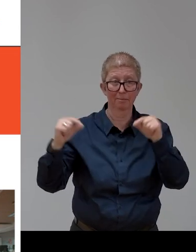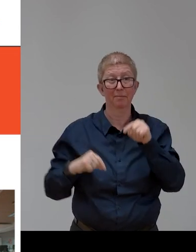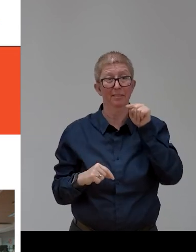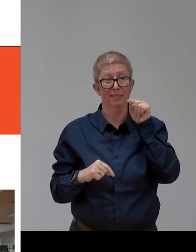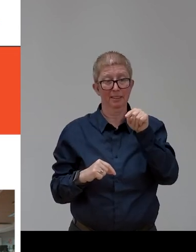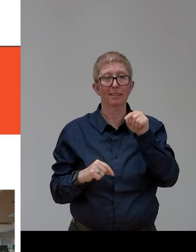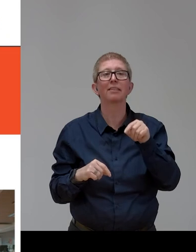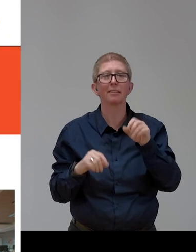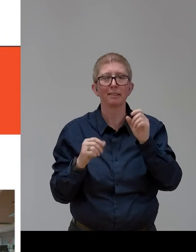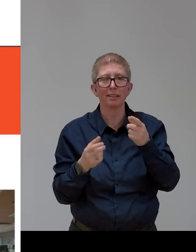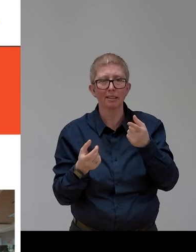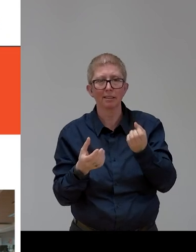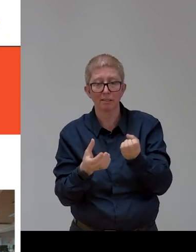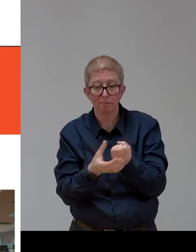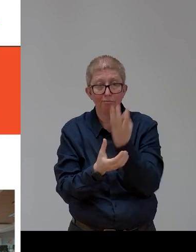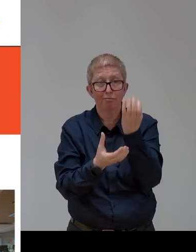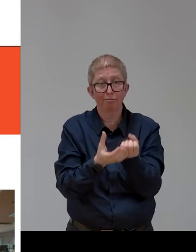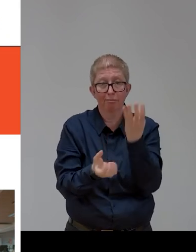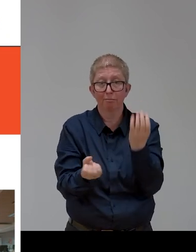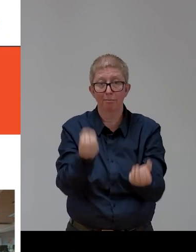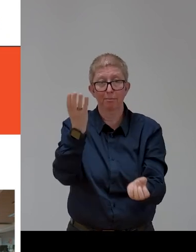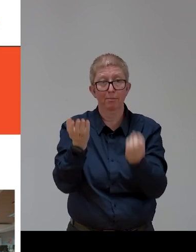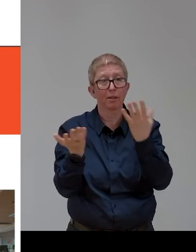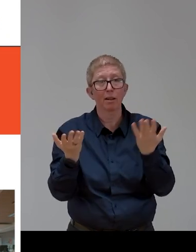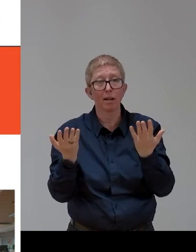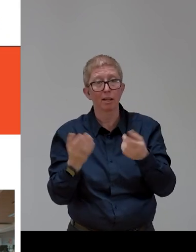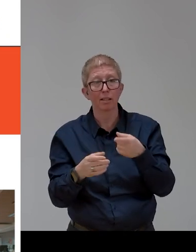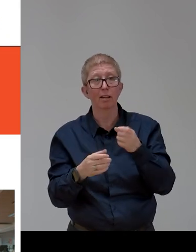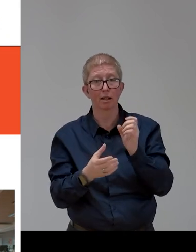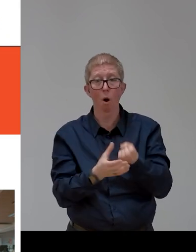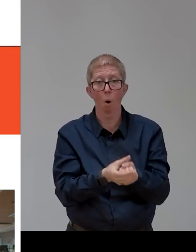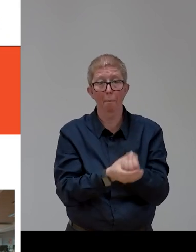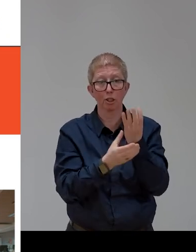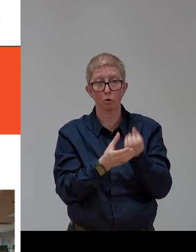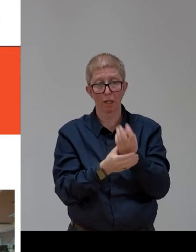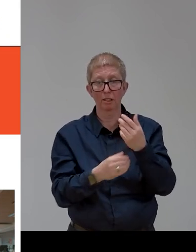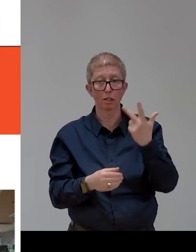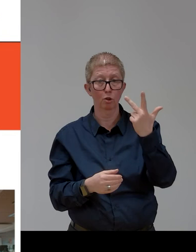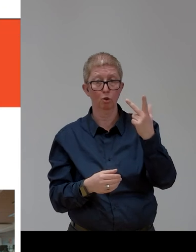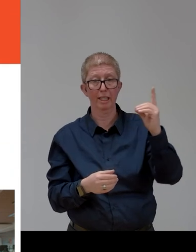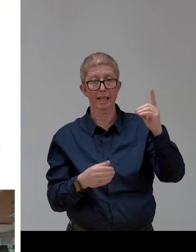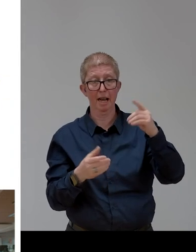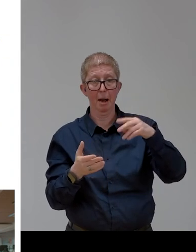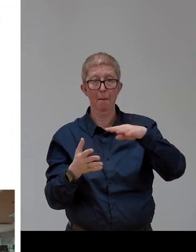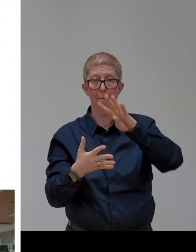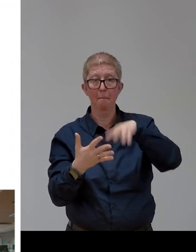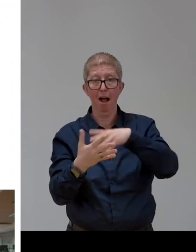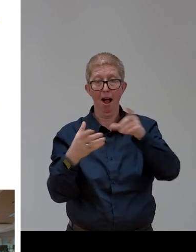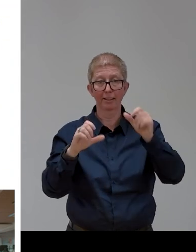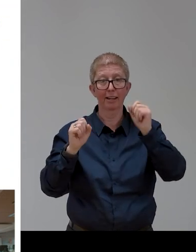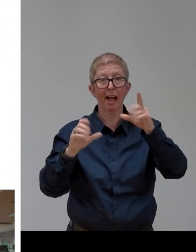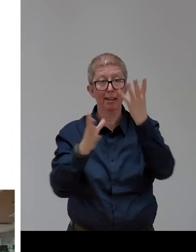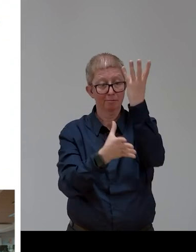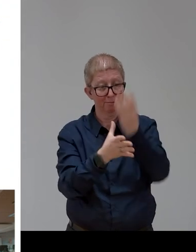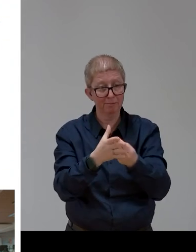designs available to everyone, most of which were created to make job performance easier. I would like